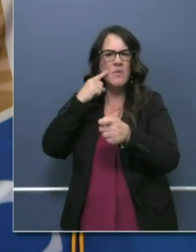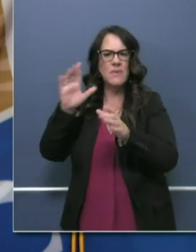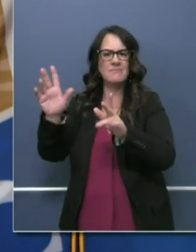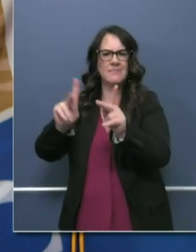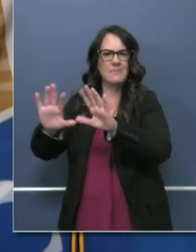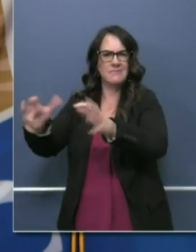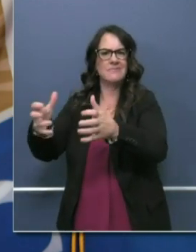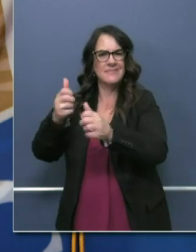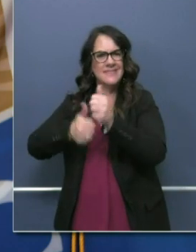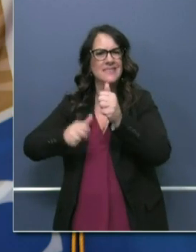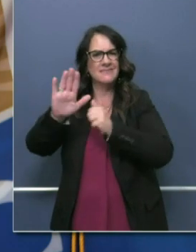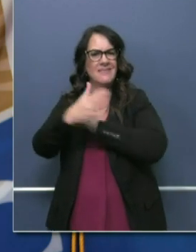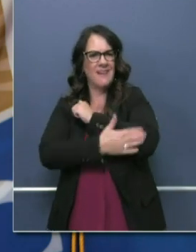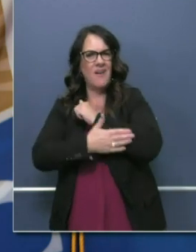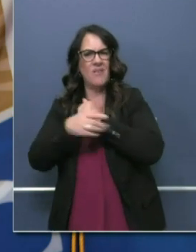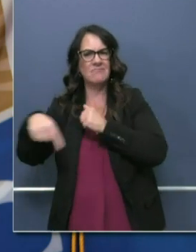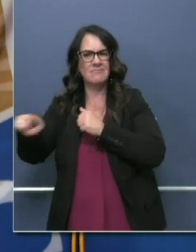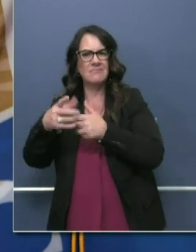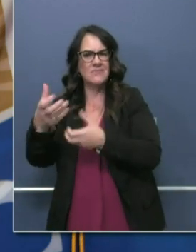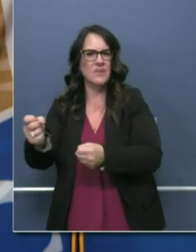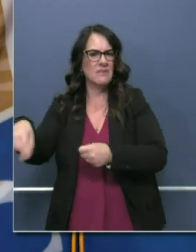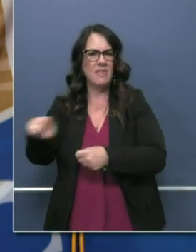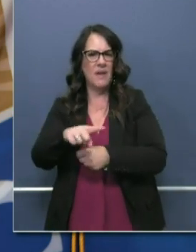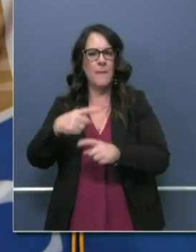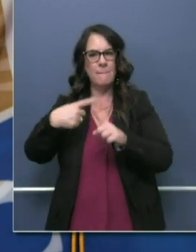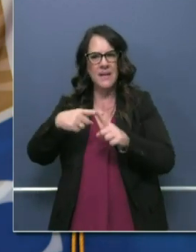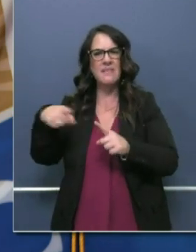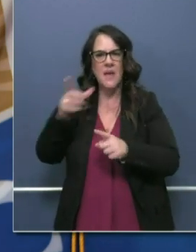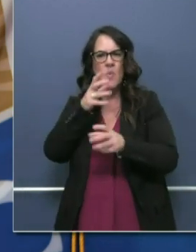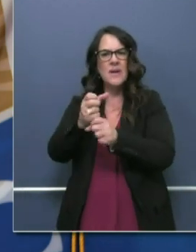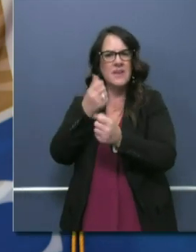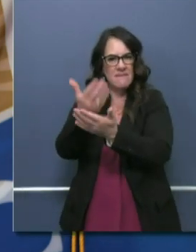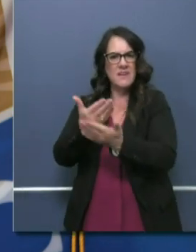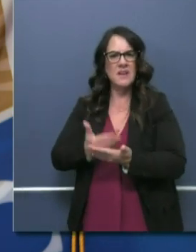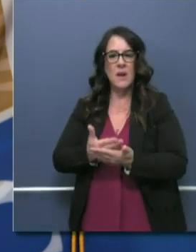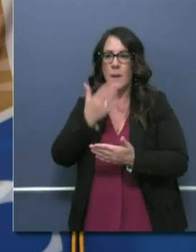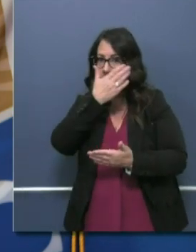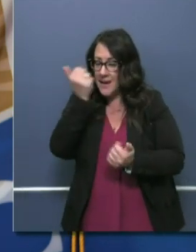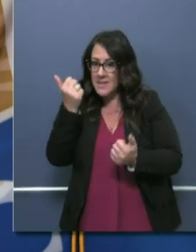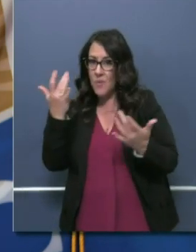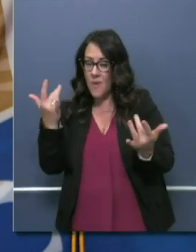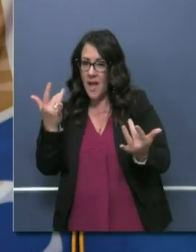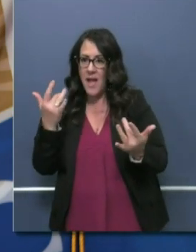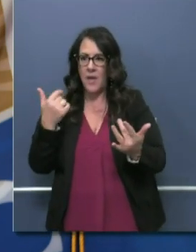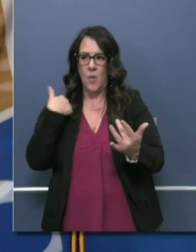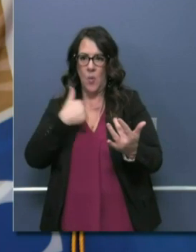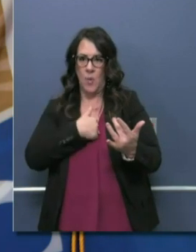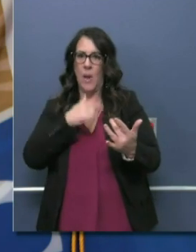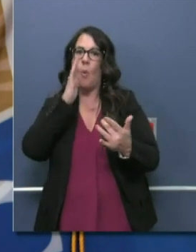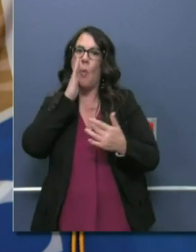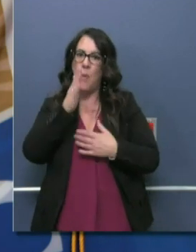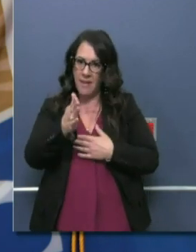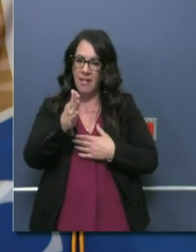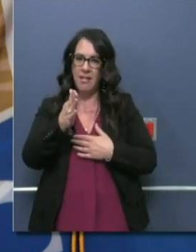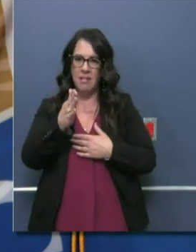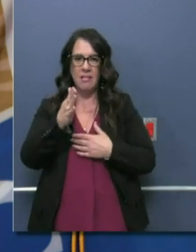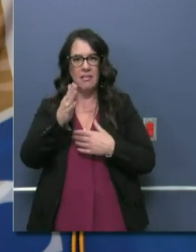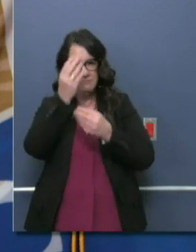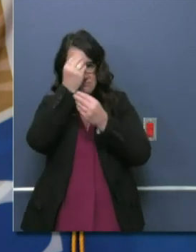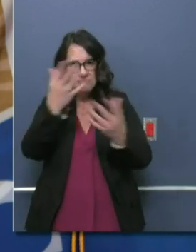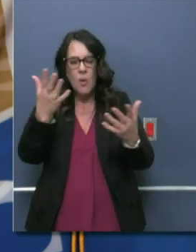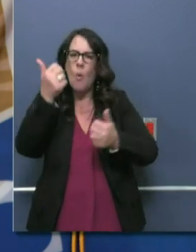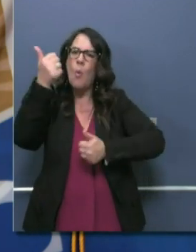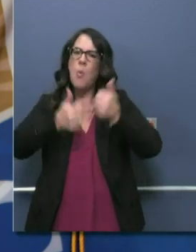a level of trust, but also verification, because we're going to publish those containment plans,